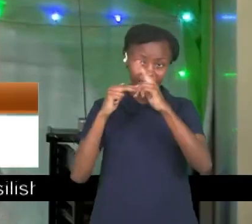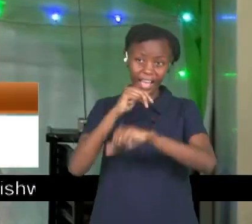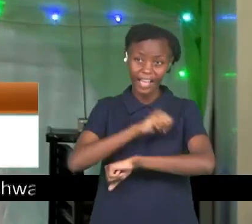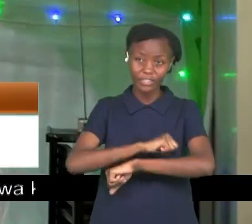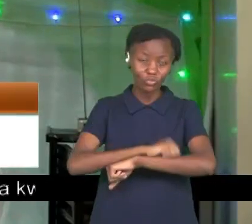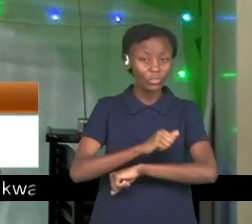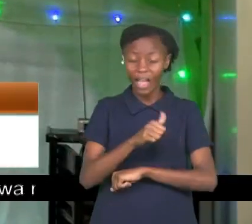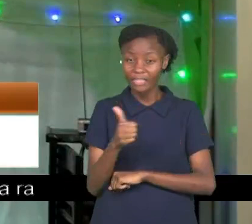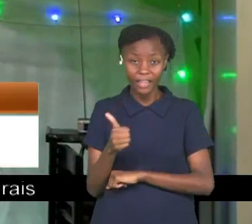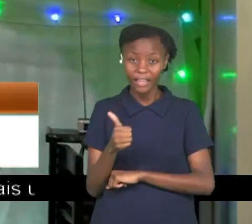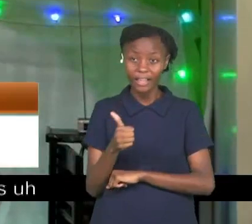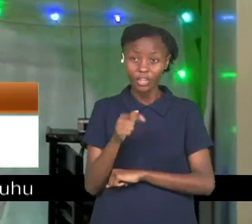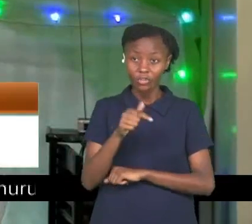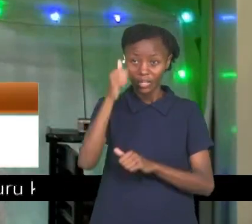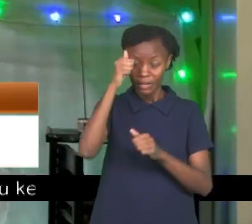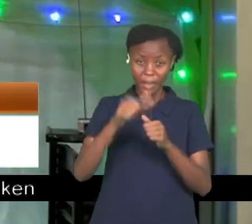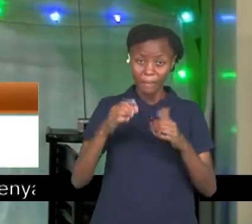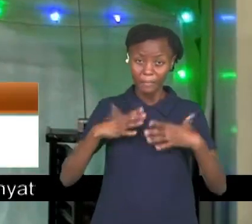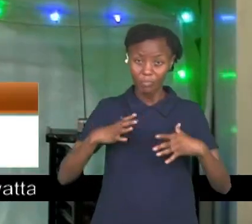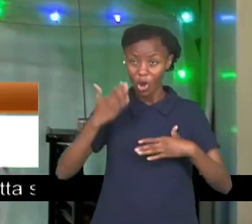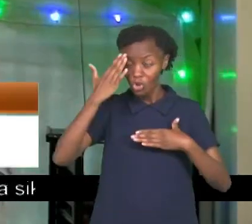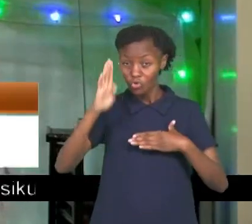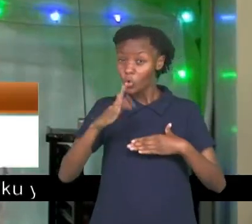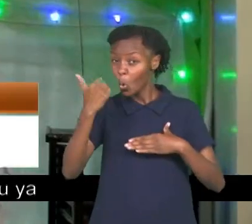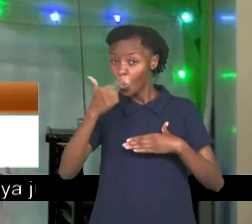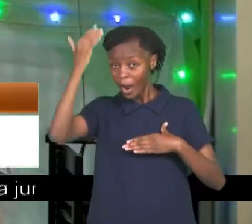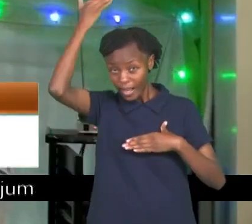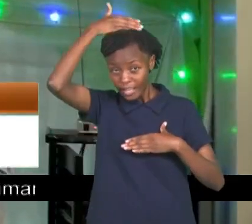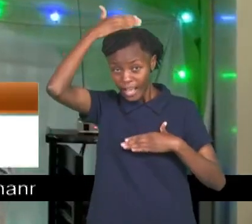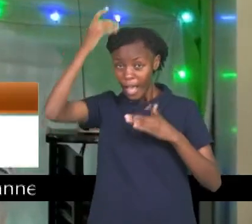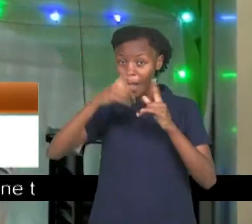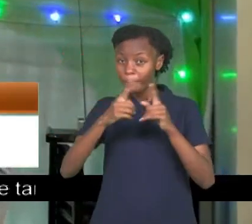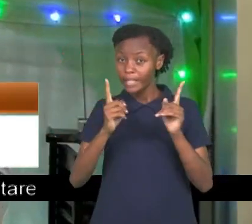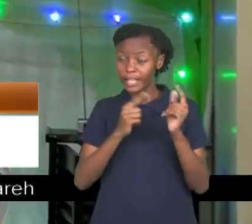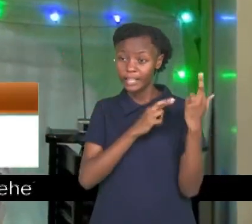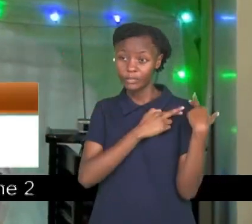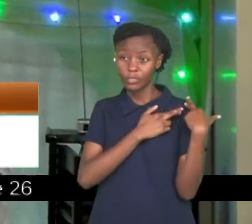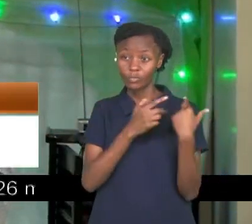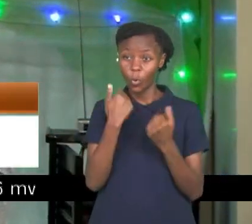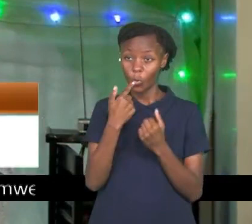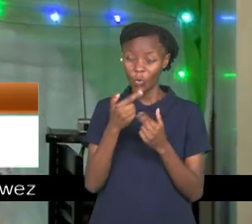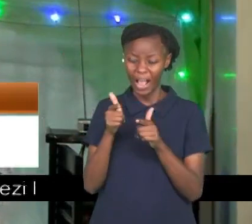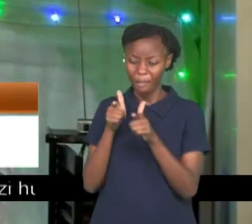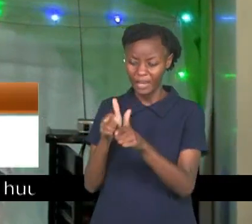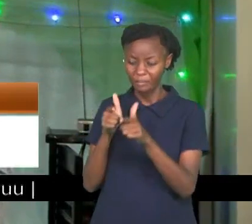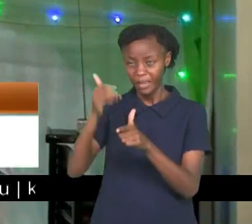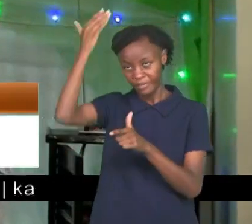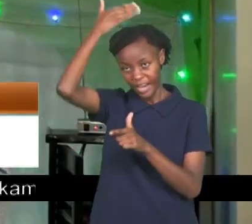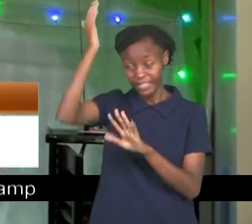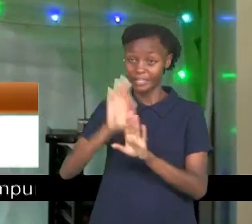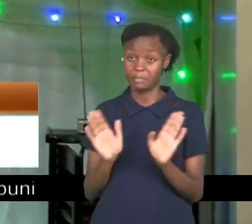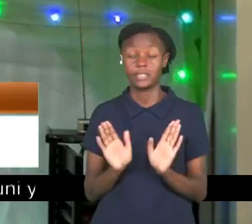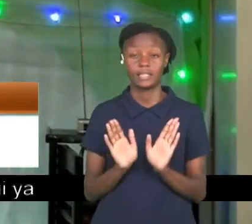third delays. The members of the public do not know. And who are always held accountable? Nurses, they are blamed, they are smeared,